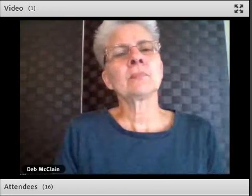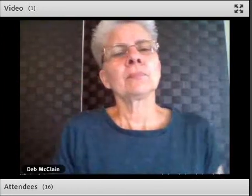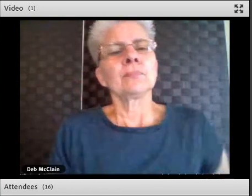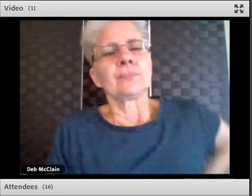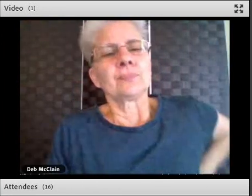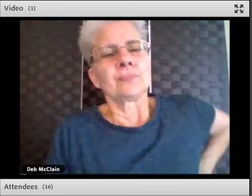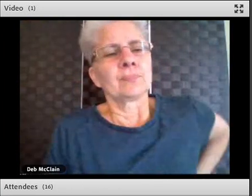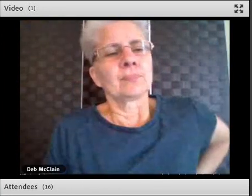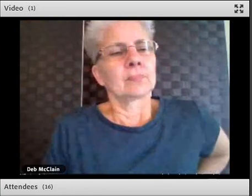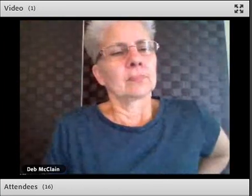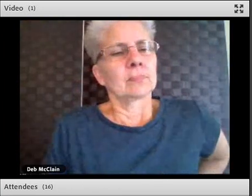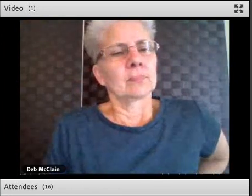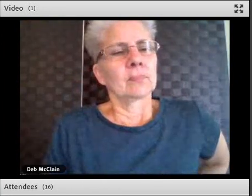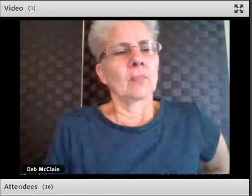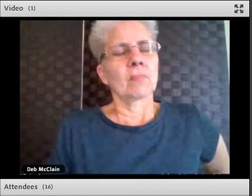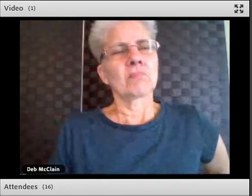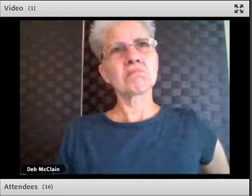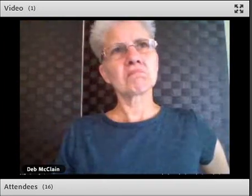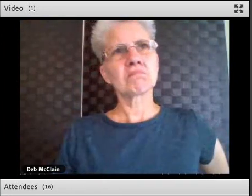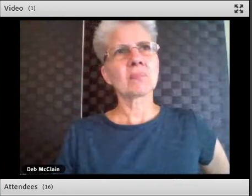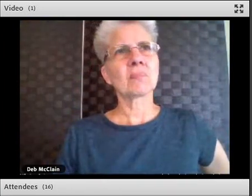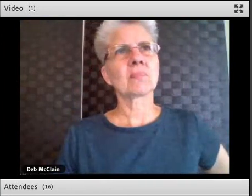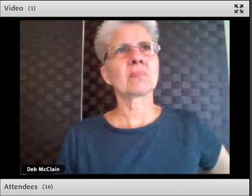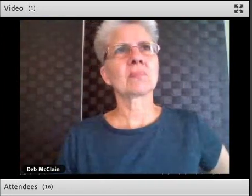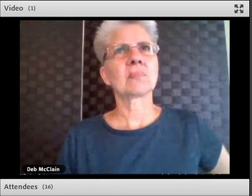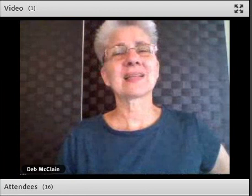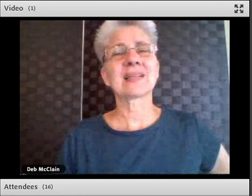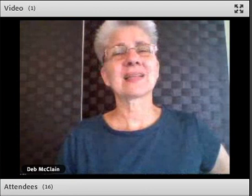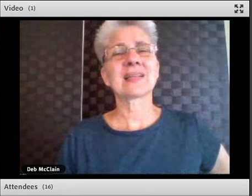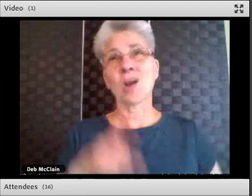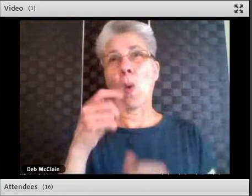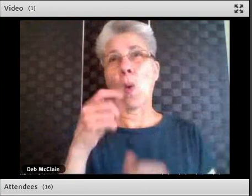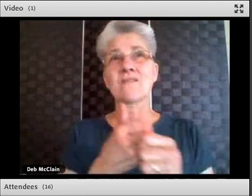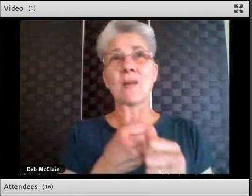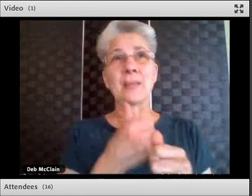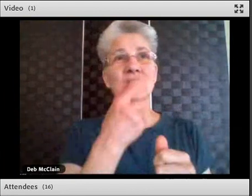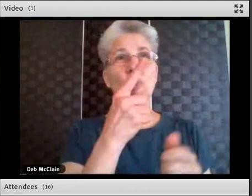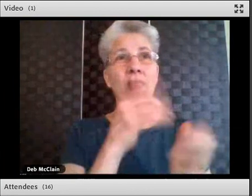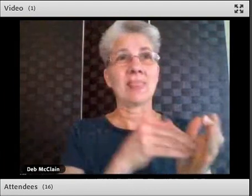That's about one in a thousand at this point.